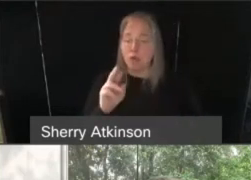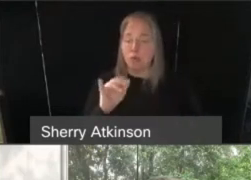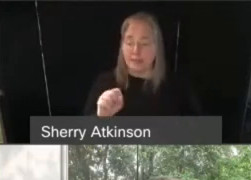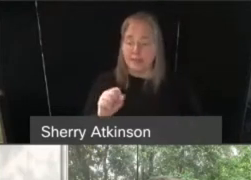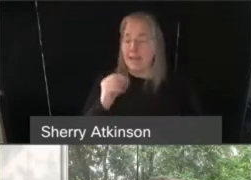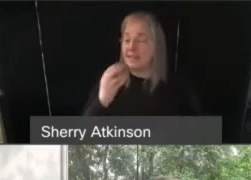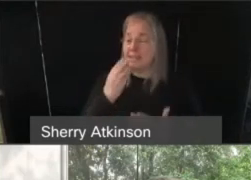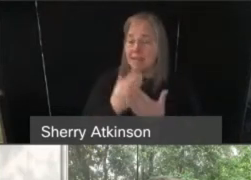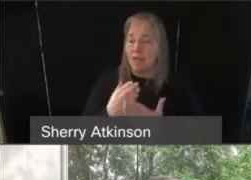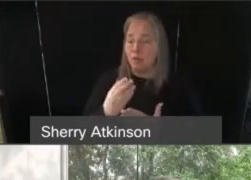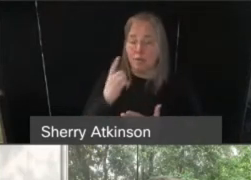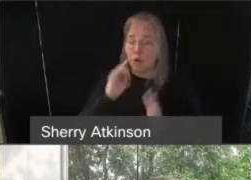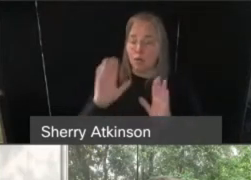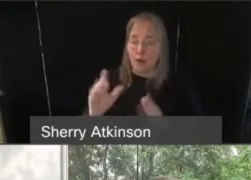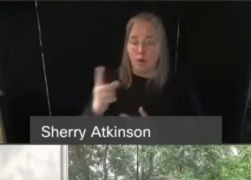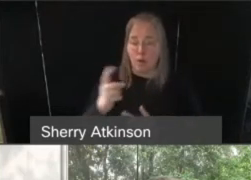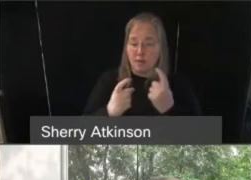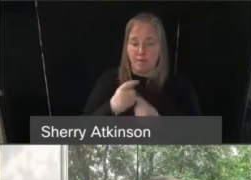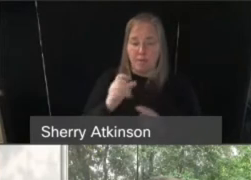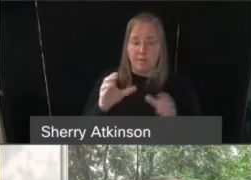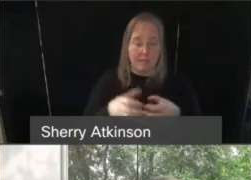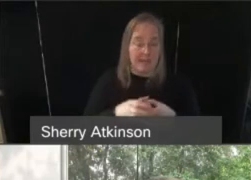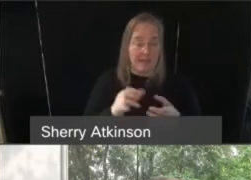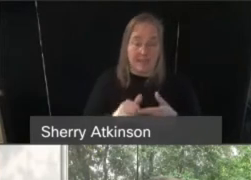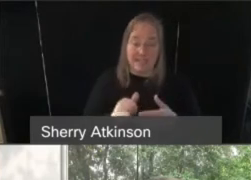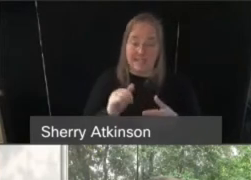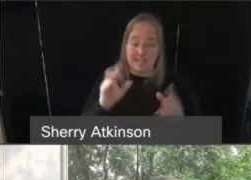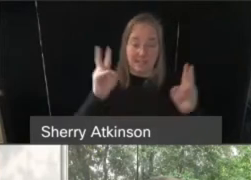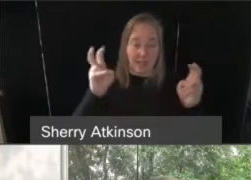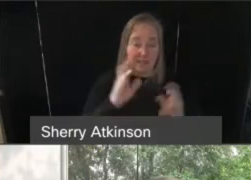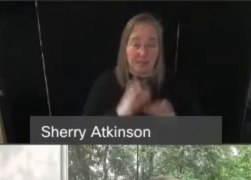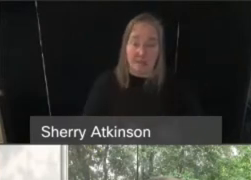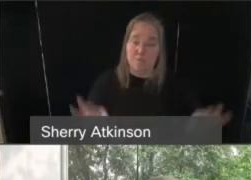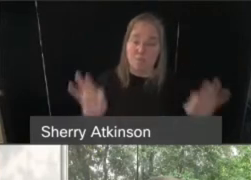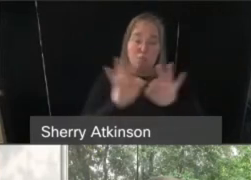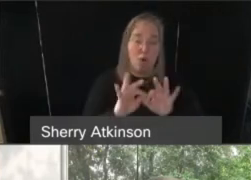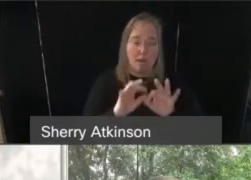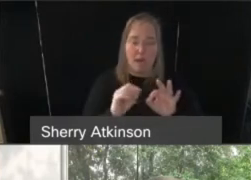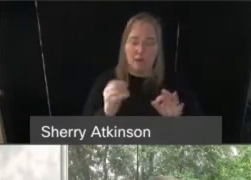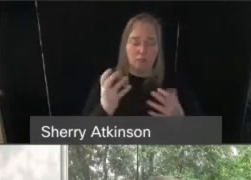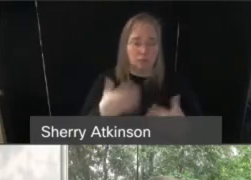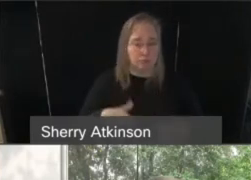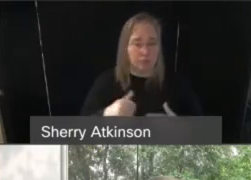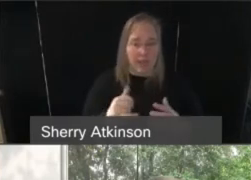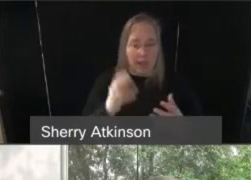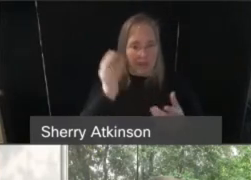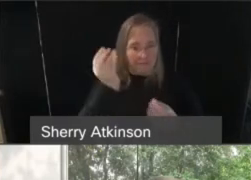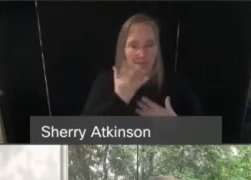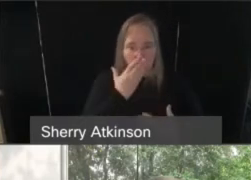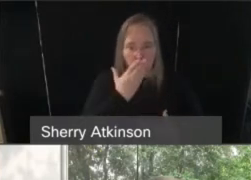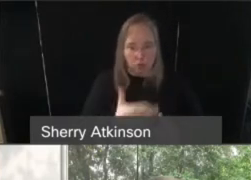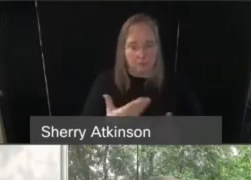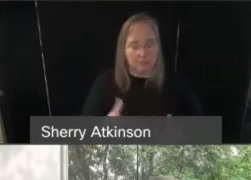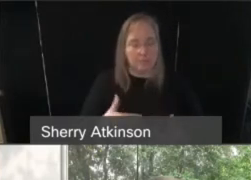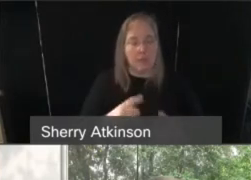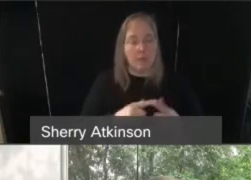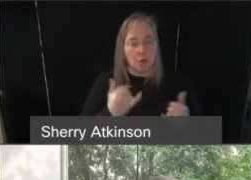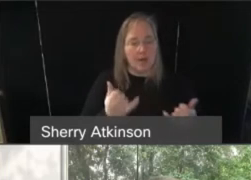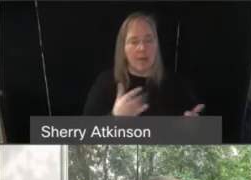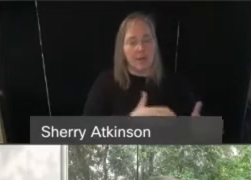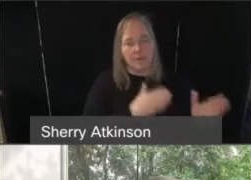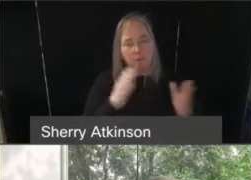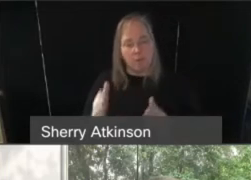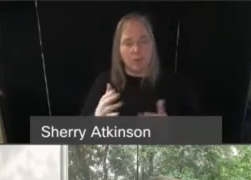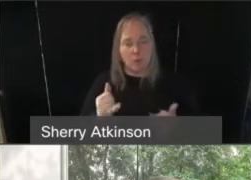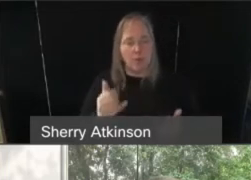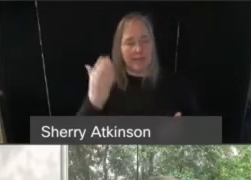from the committee. It's this very important subject and really very informative. We have to move on though. And so the